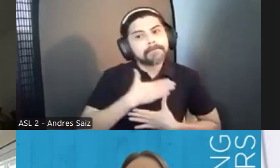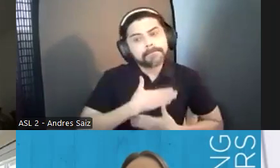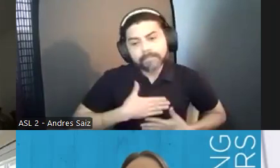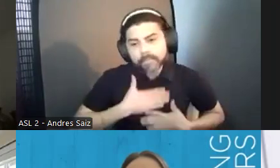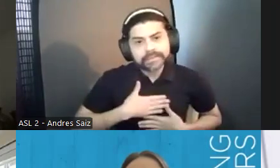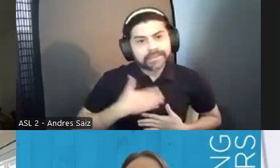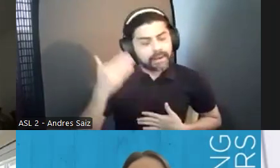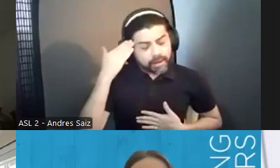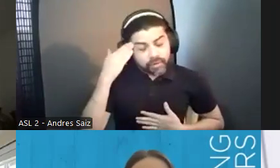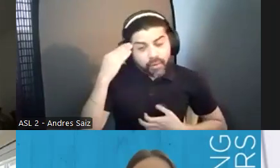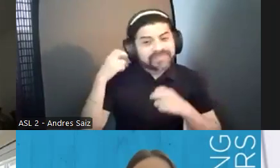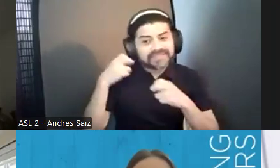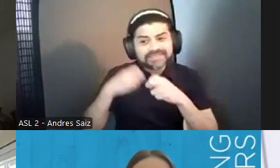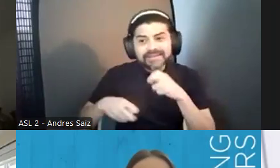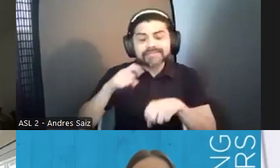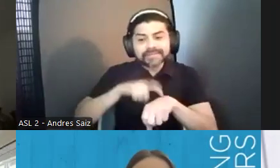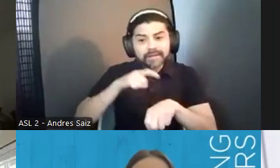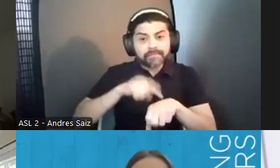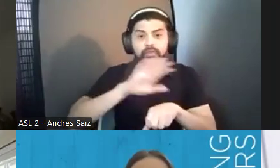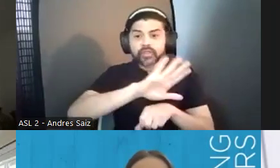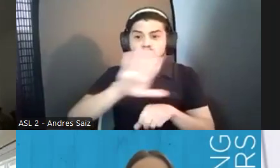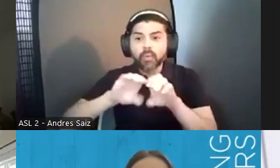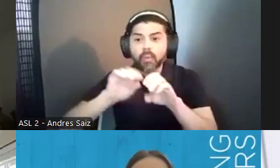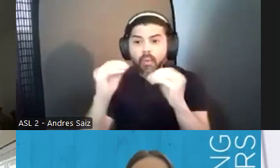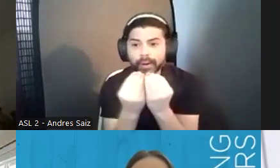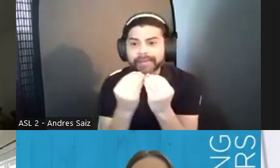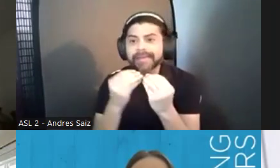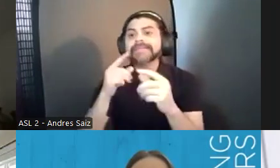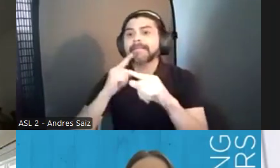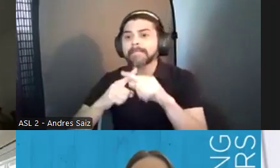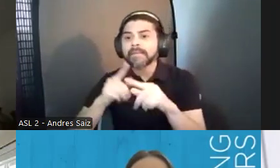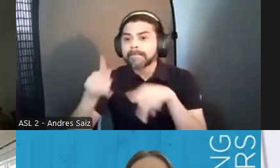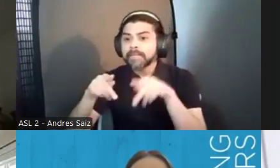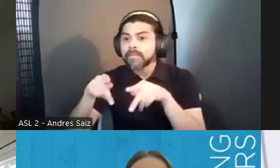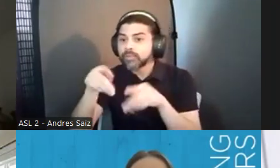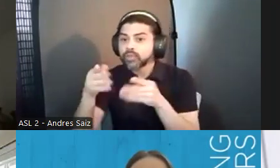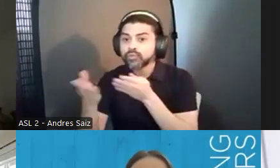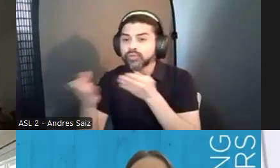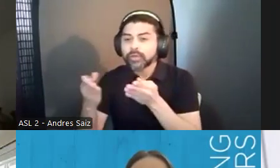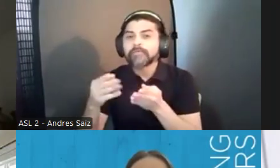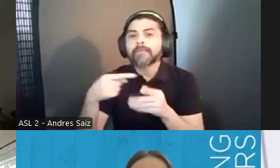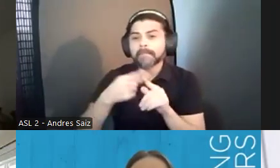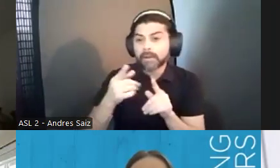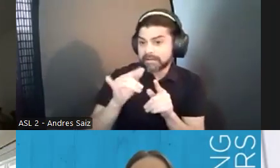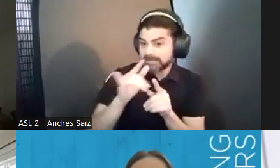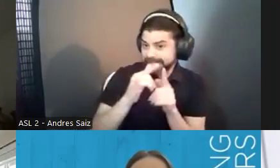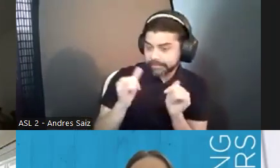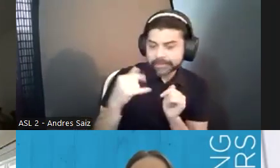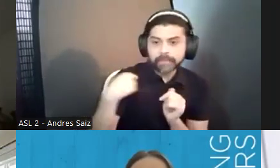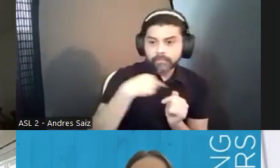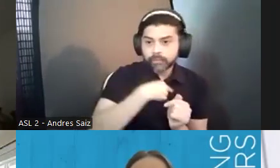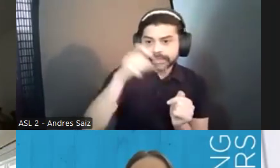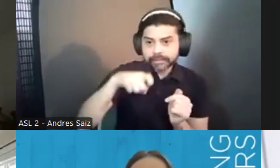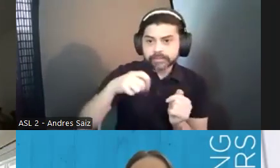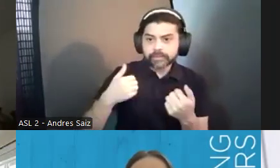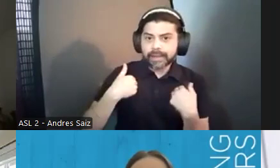your organizations and the persons you serve. But we're here. We have to have each other's backs during this time. So appreciate your kind words and thoughts